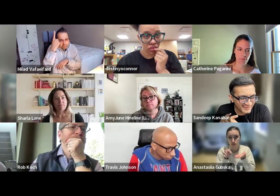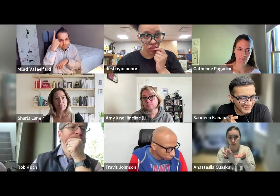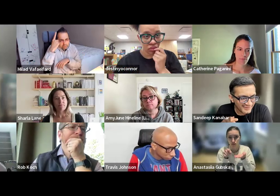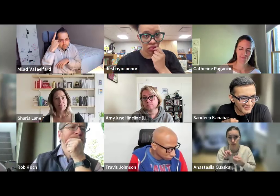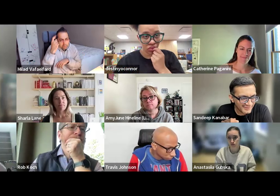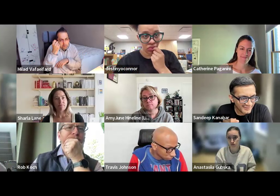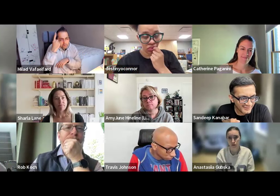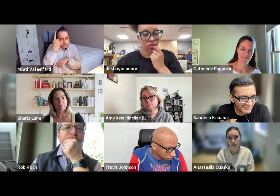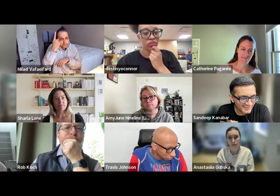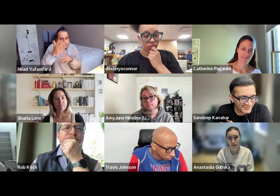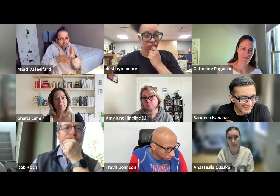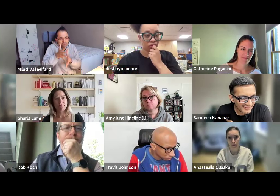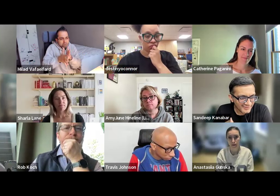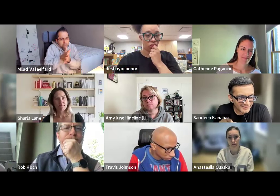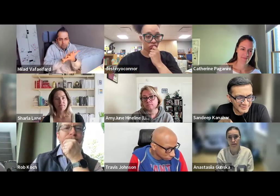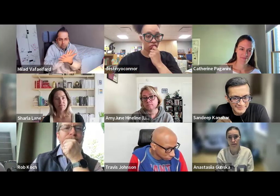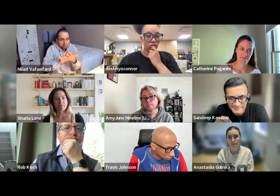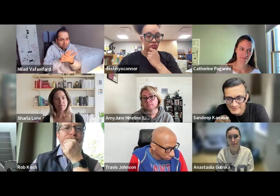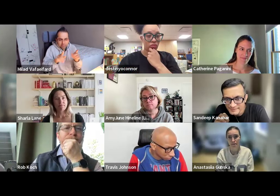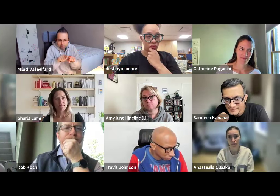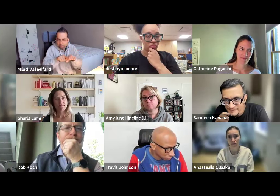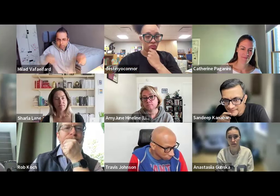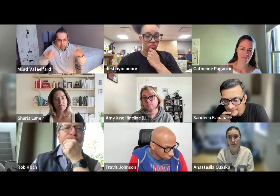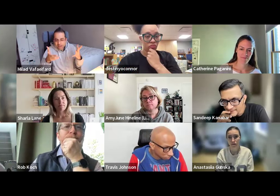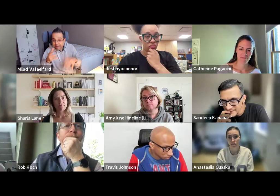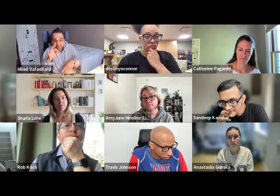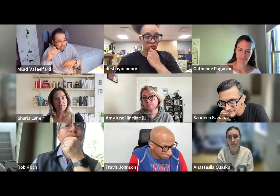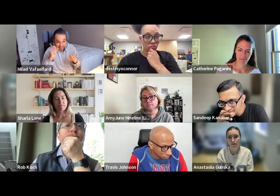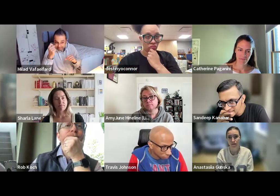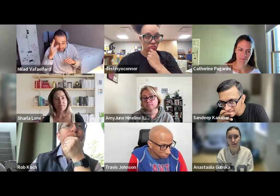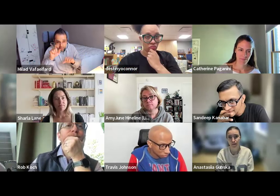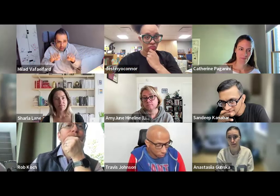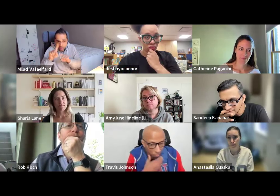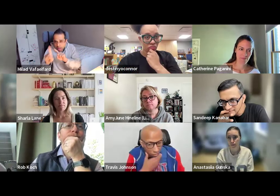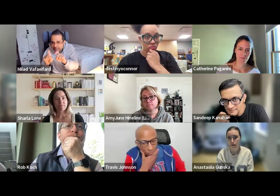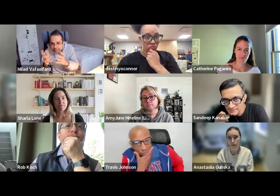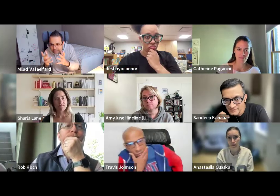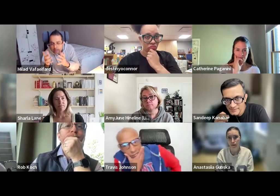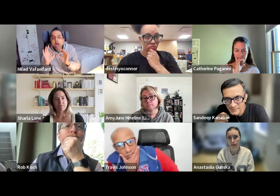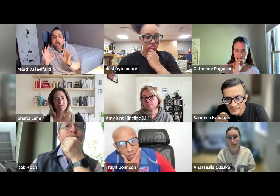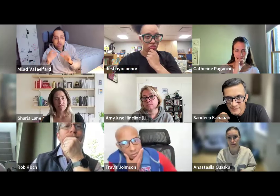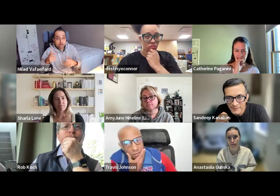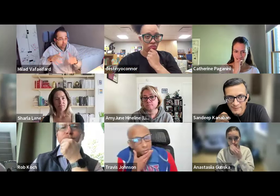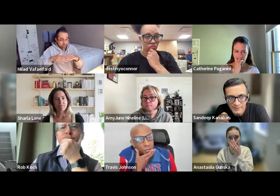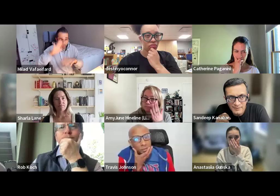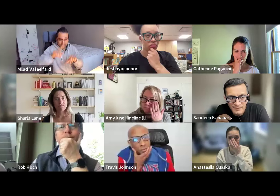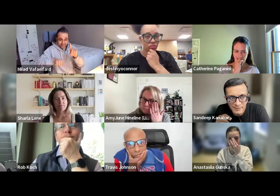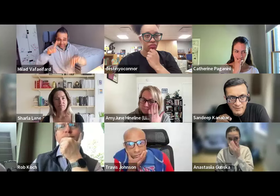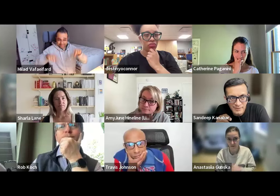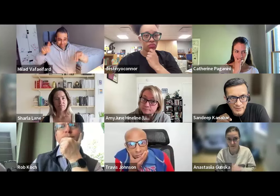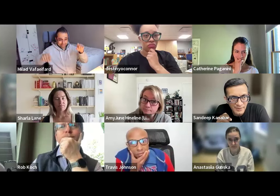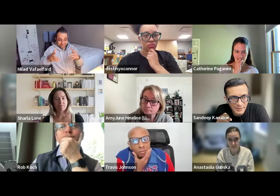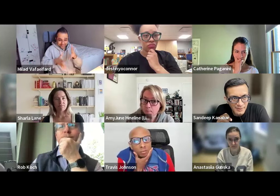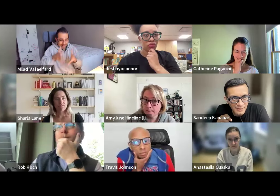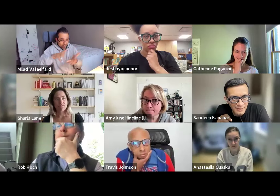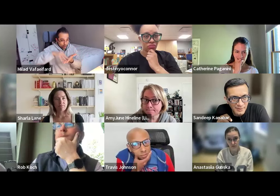ASL? We just try to help everyone understand. Some we do kind of a mix, like we do some international sign language or some ASL,